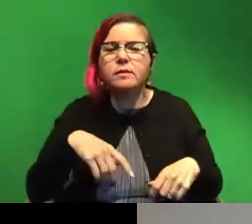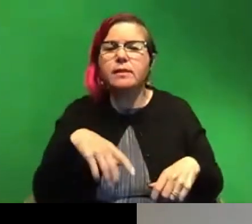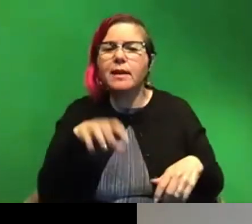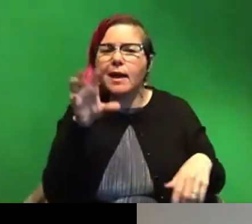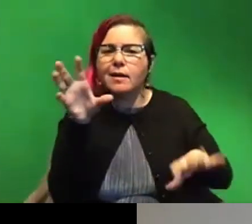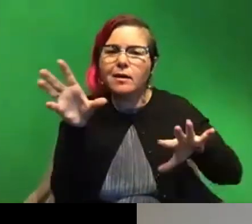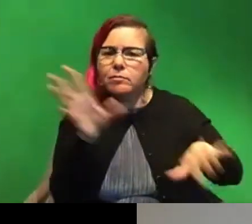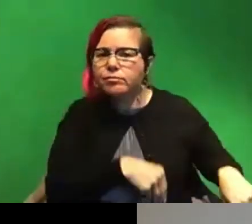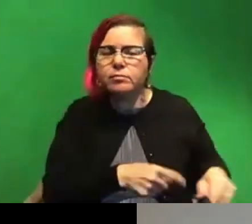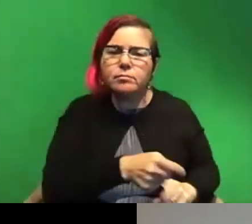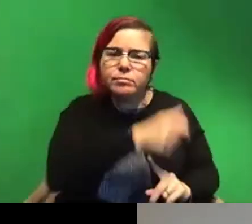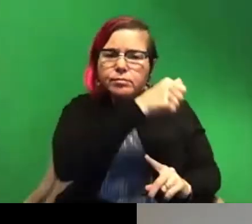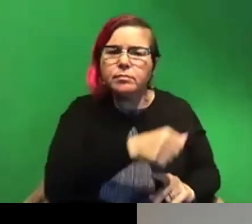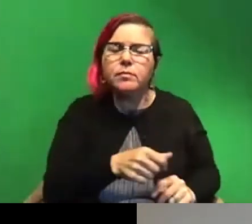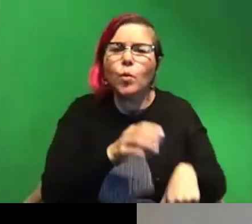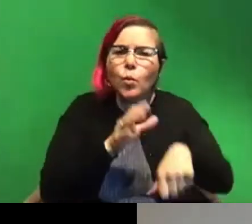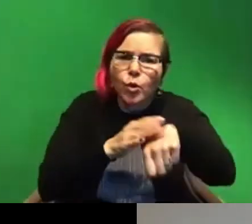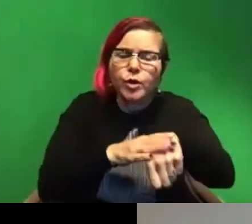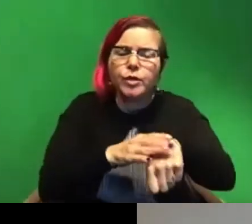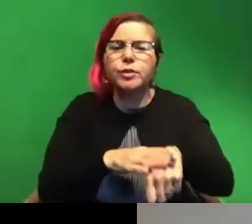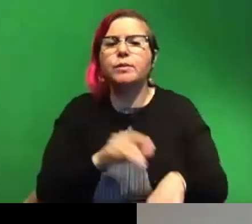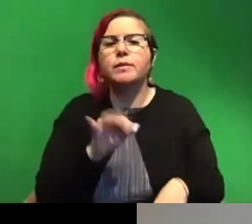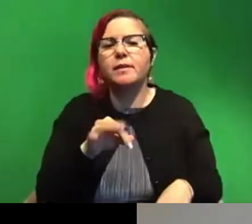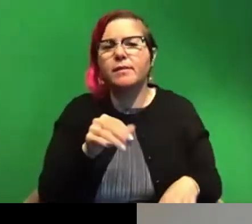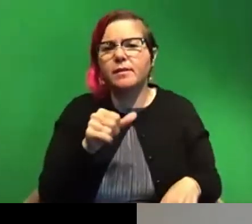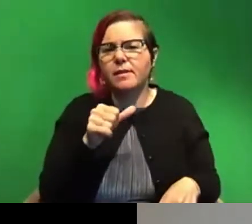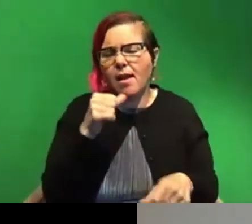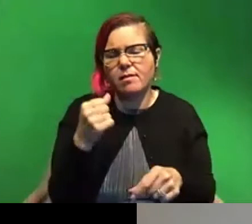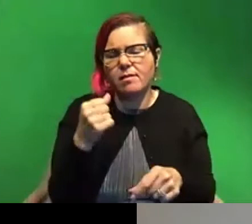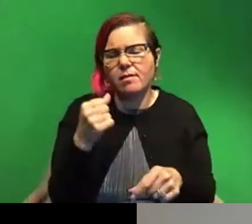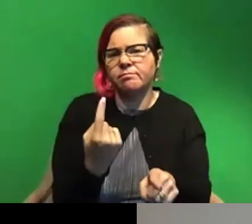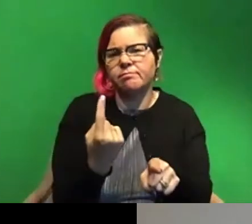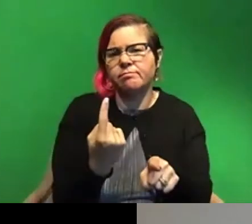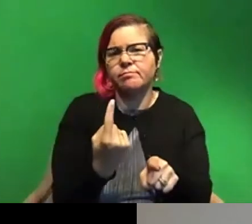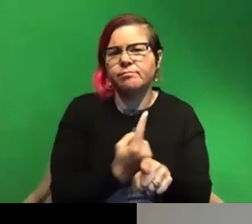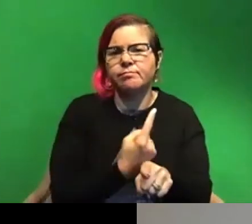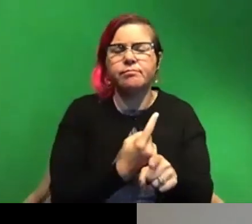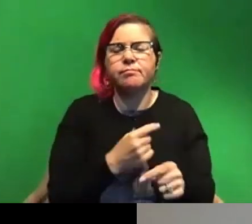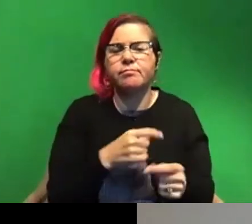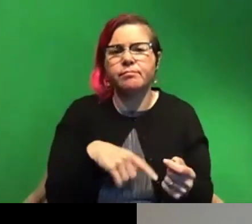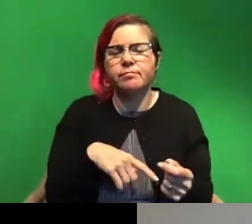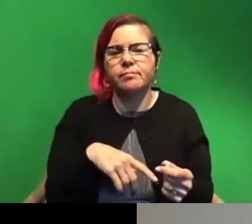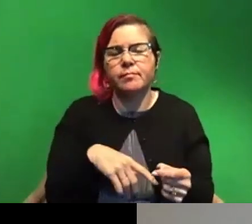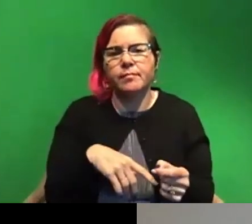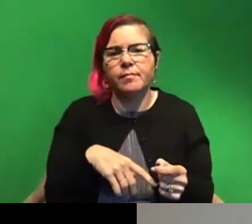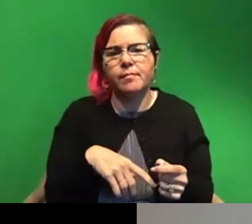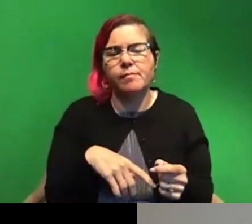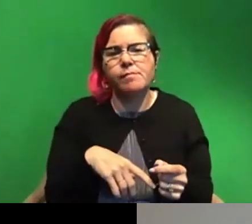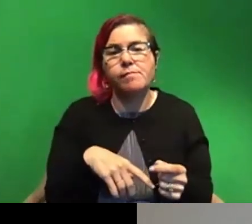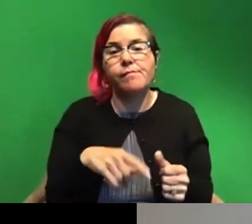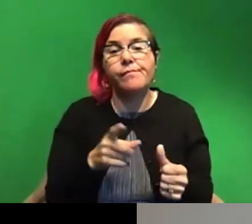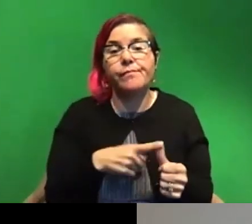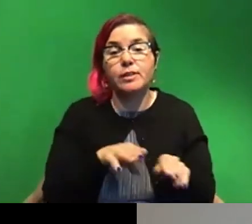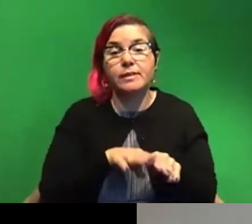you know, warn you if it was not supposed to be, you know, in a certain realm. The first step